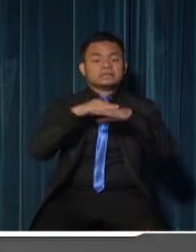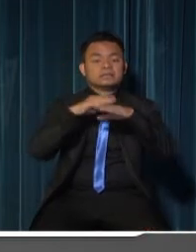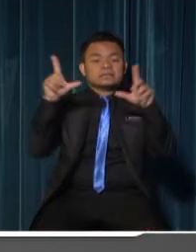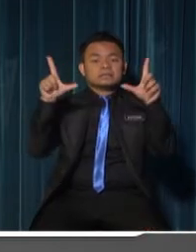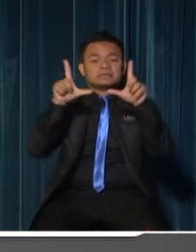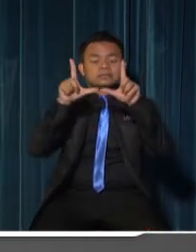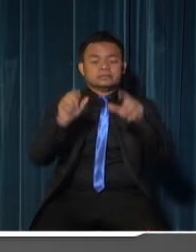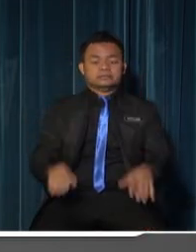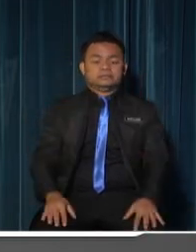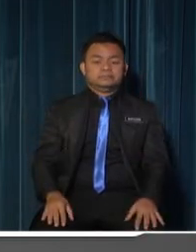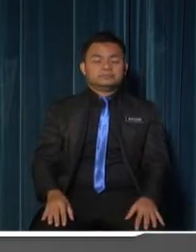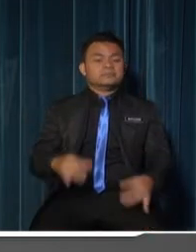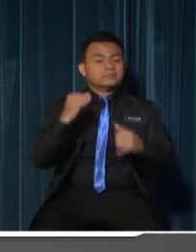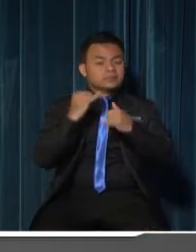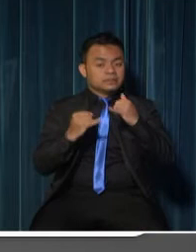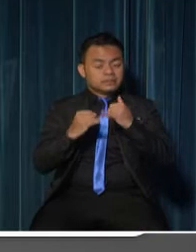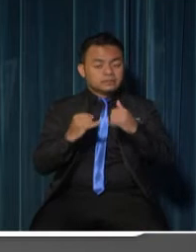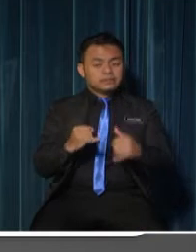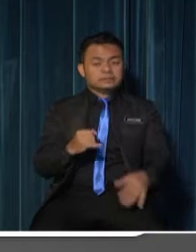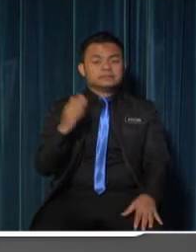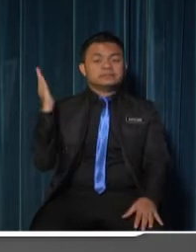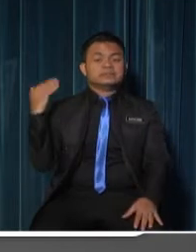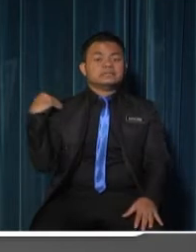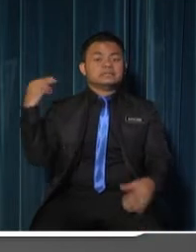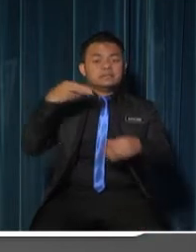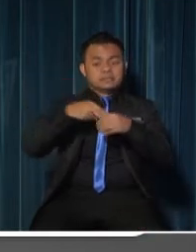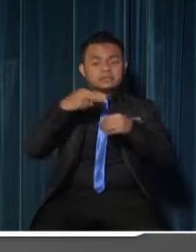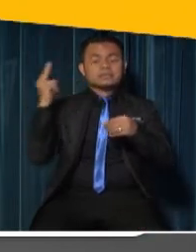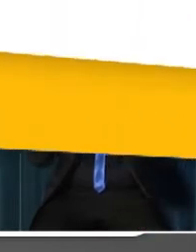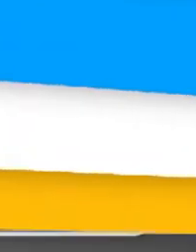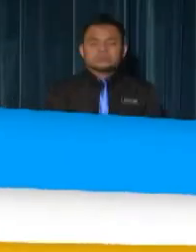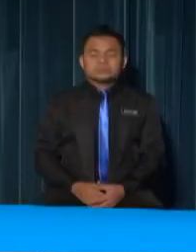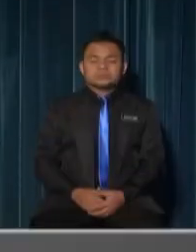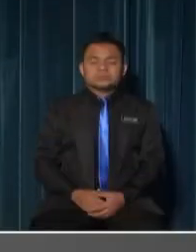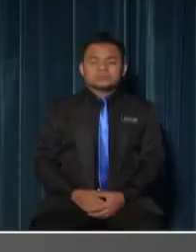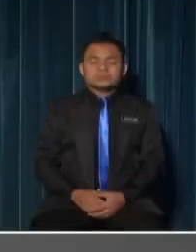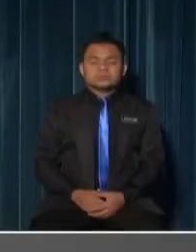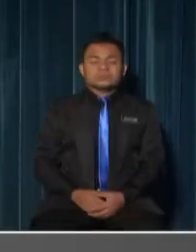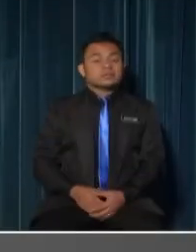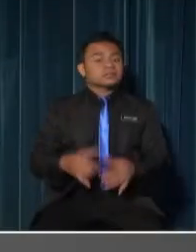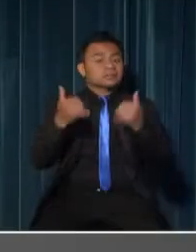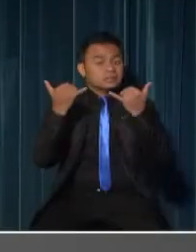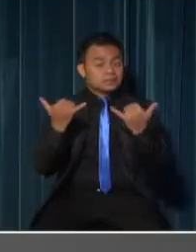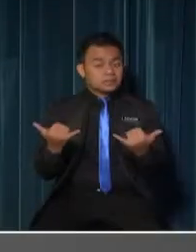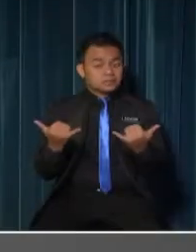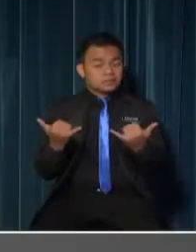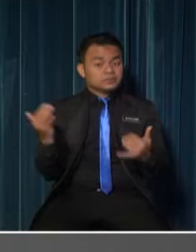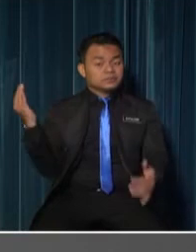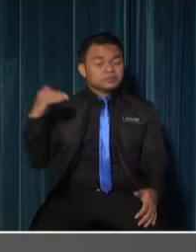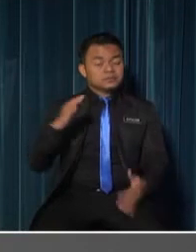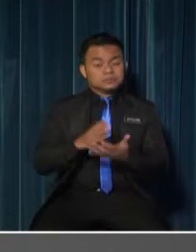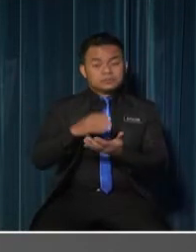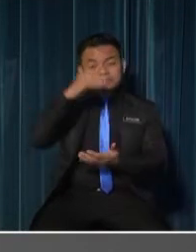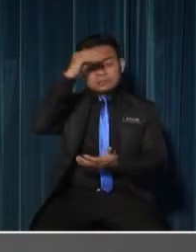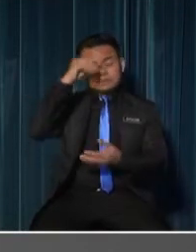Finally, this is the product of solar system balloons. Now, let us learn